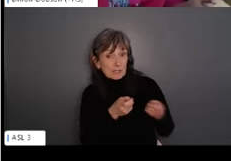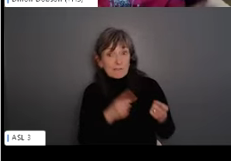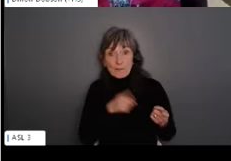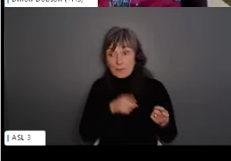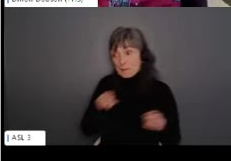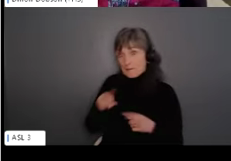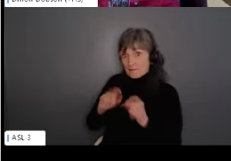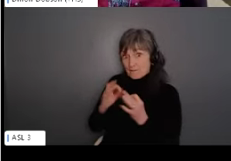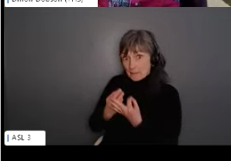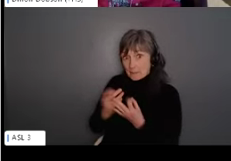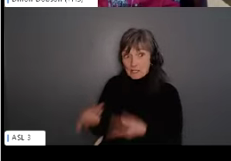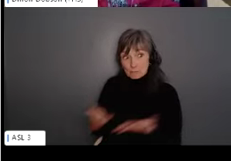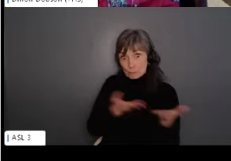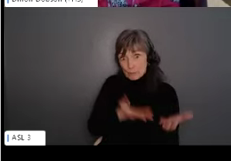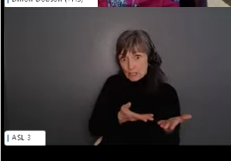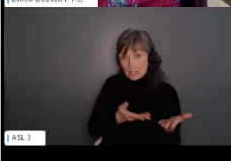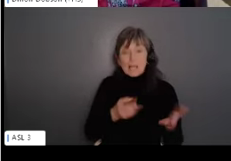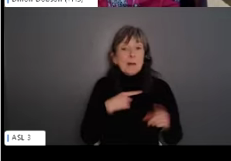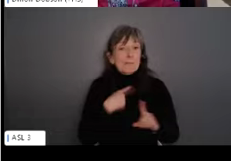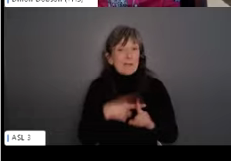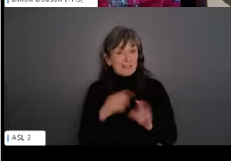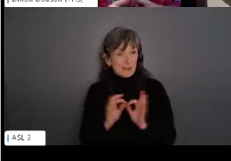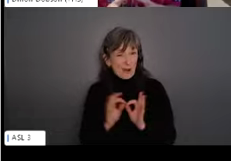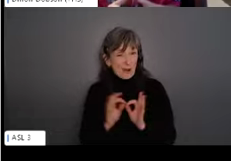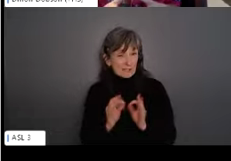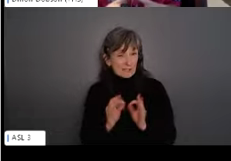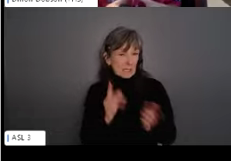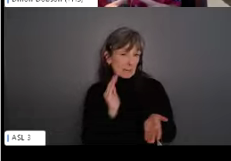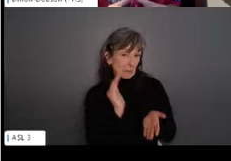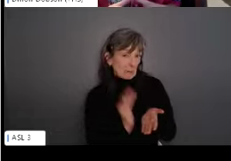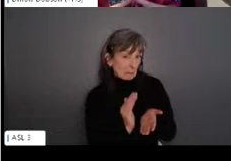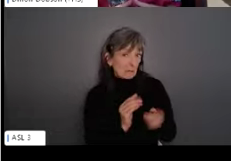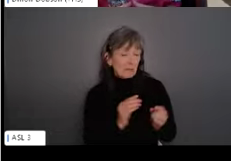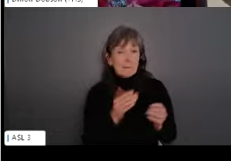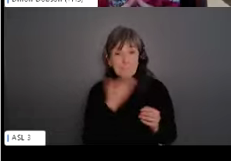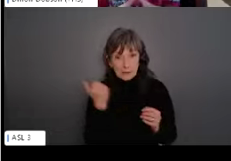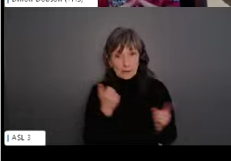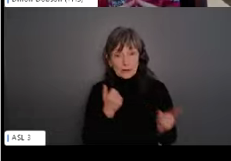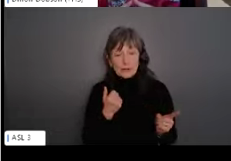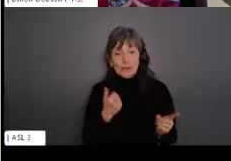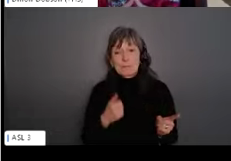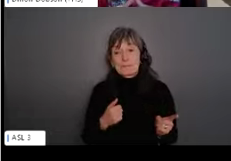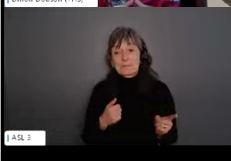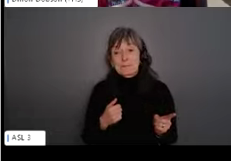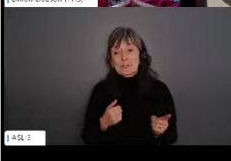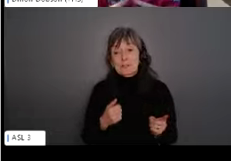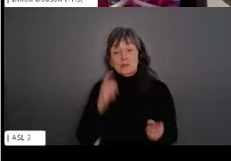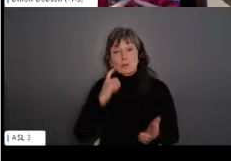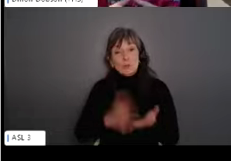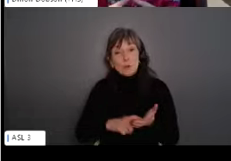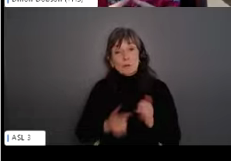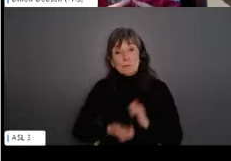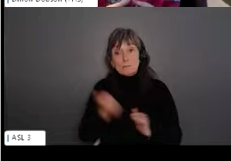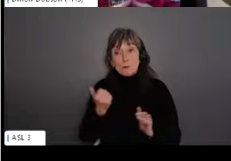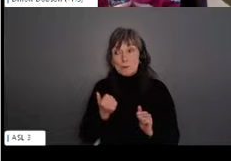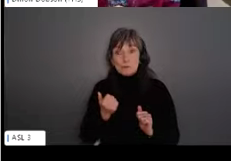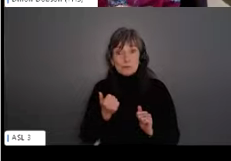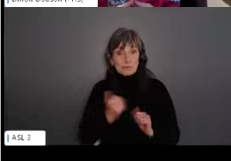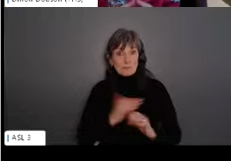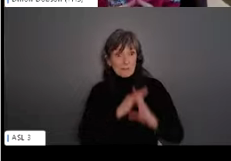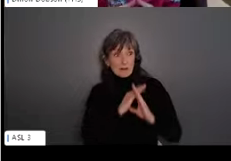also manage the animal care crisis that we're experiencing. Because we know the most frequent barrier for people being able to access veterinary care